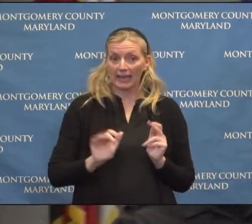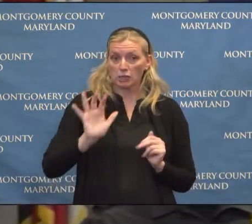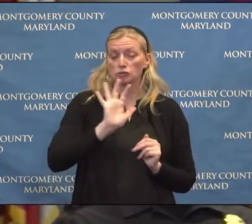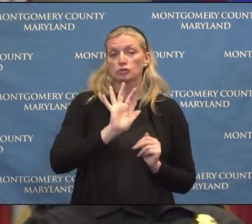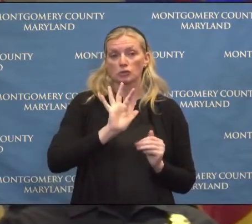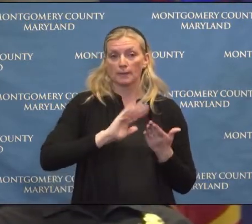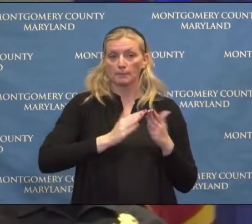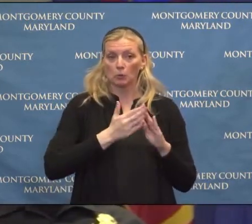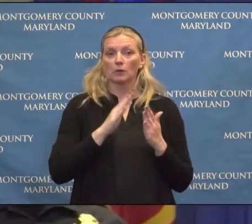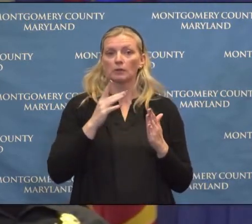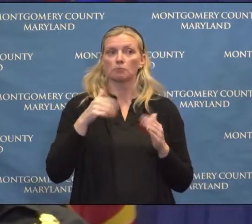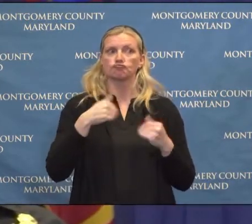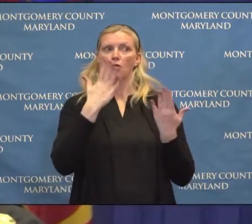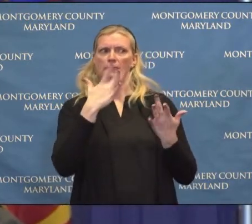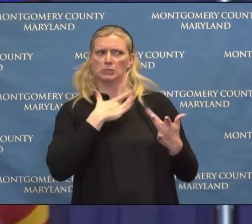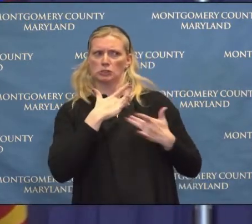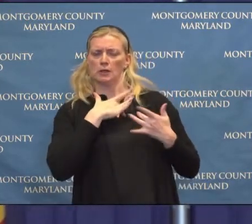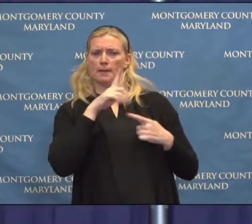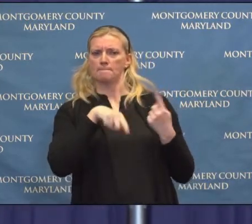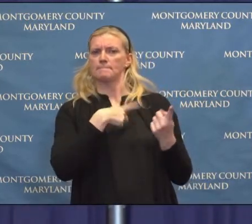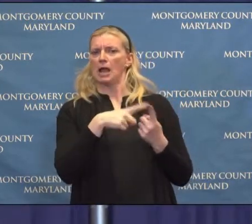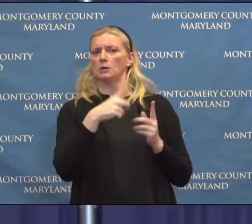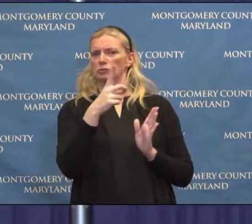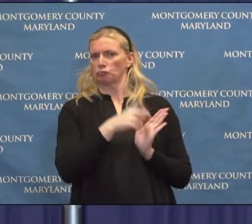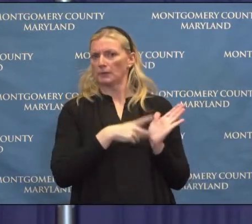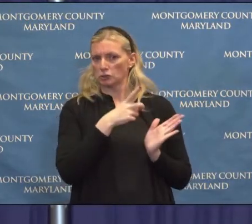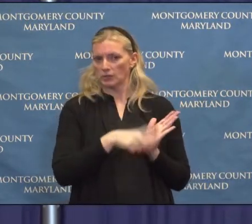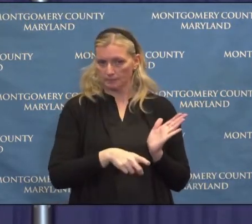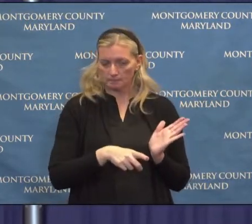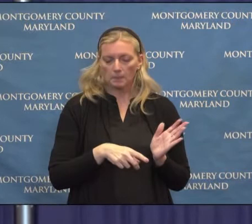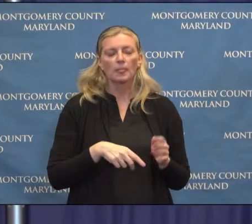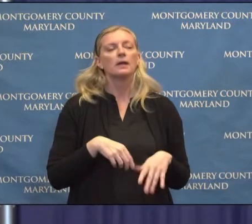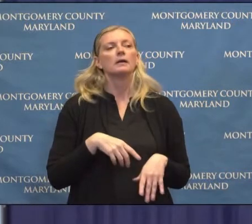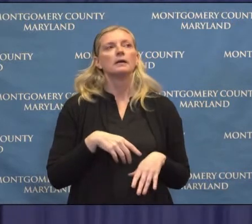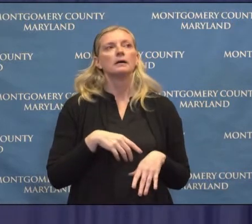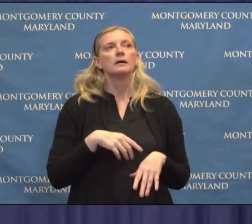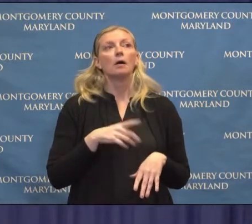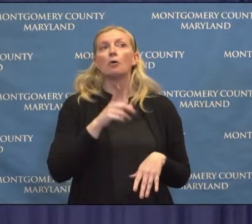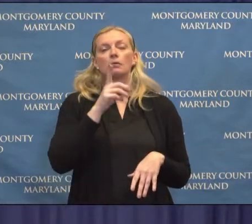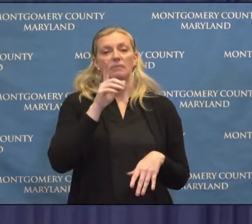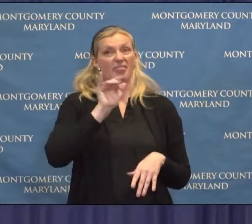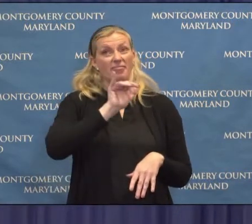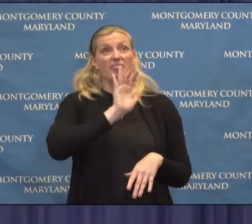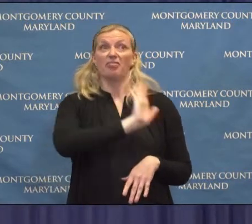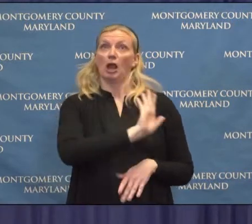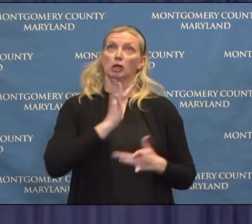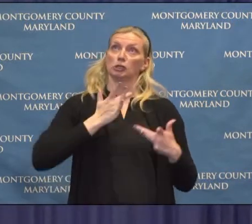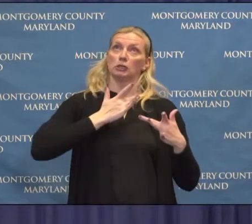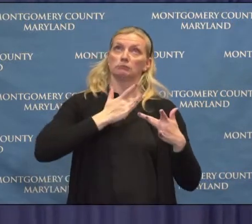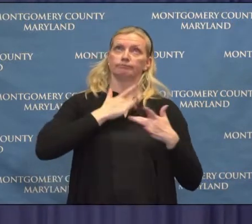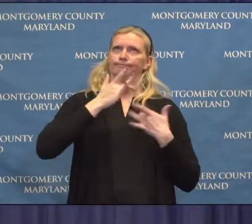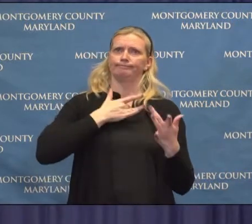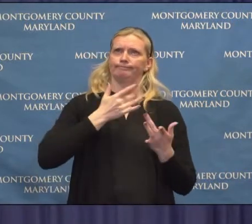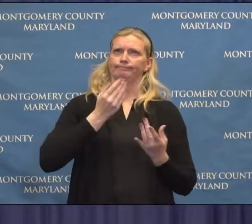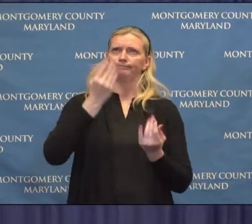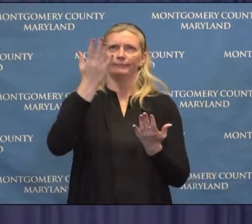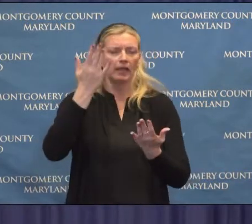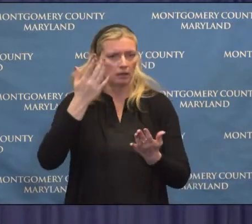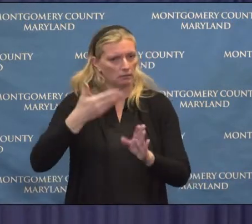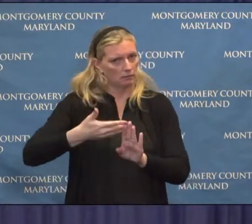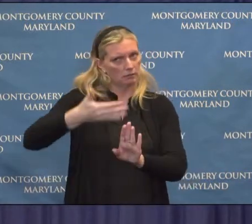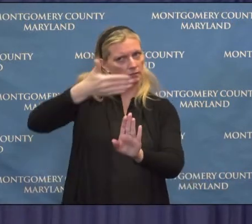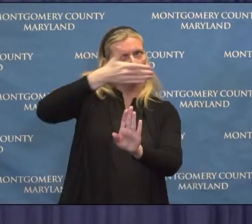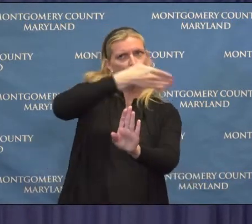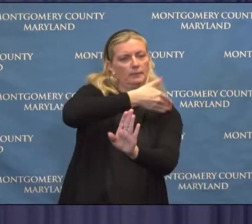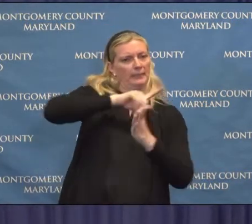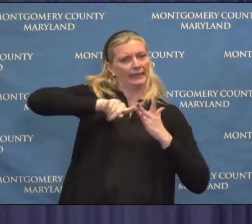about discrimination from the very beginning of the COVID-19 crisis. What do you want to say to them and